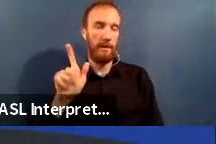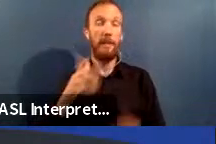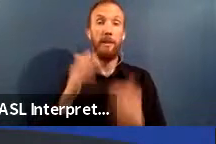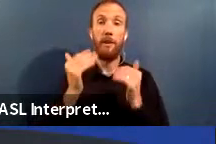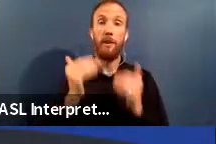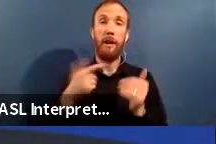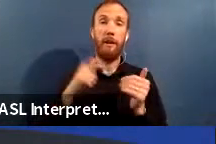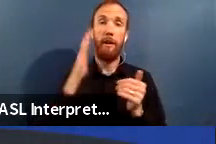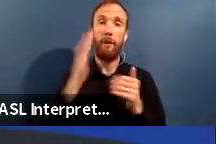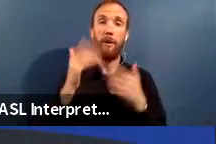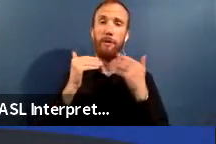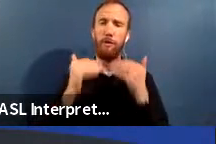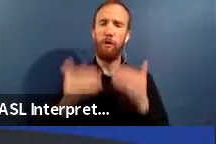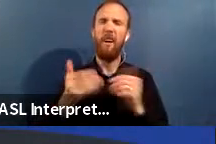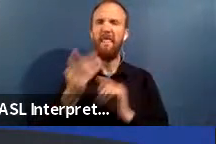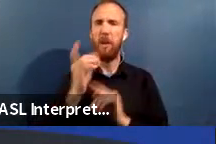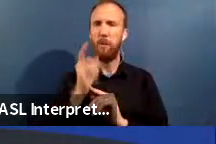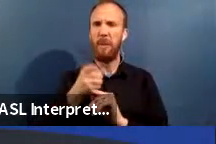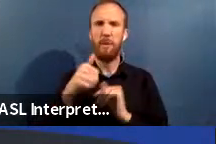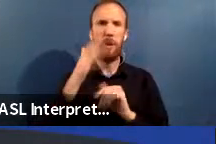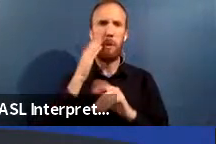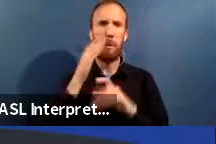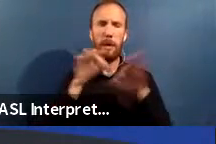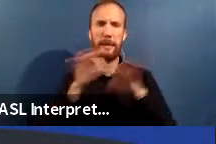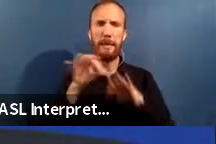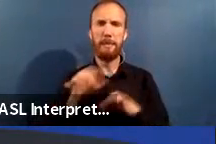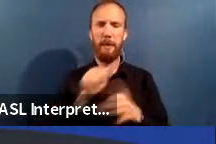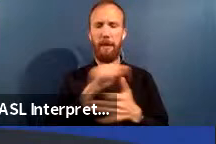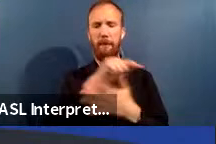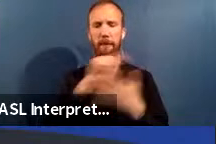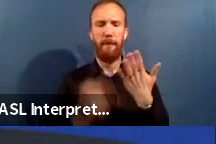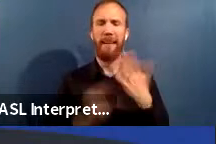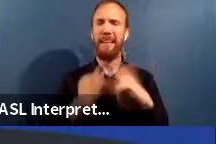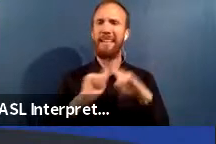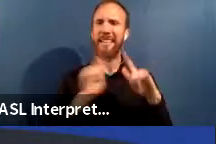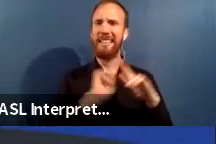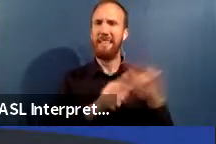and explaining each of the capital budget categories. We'll spend some